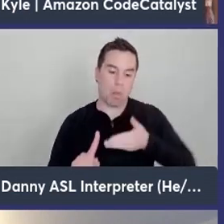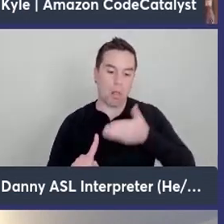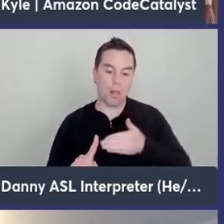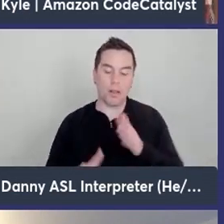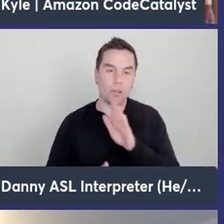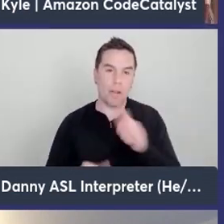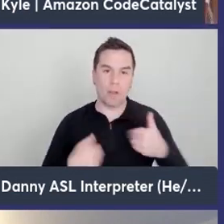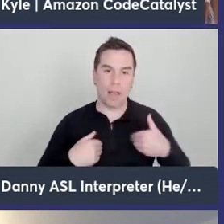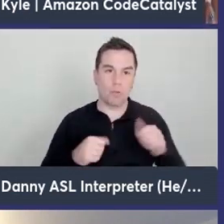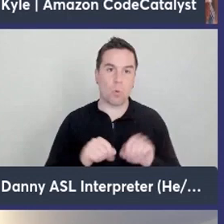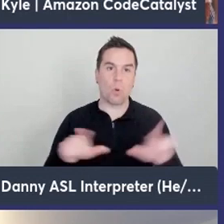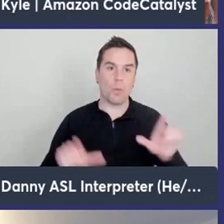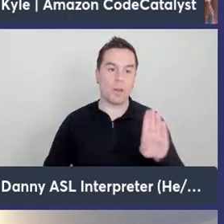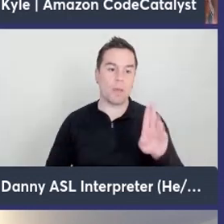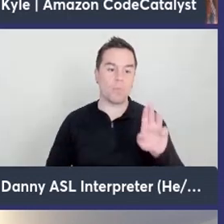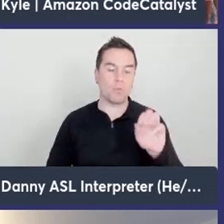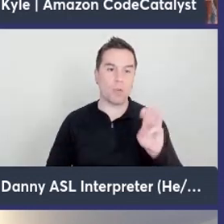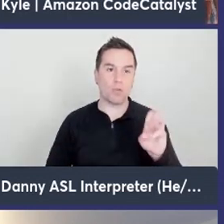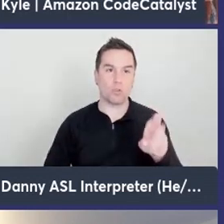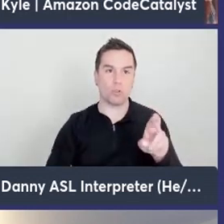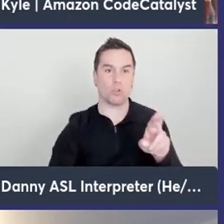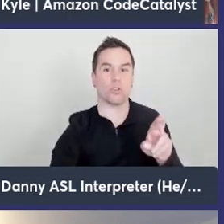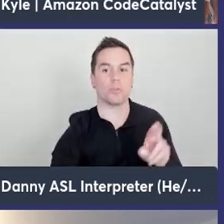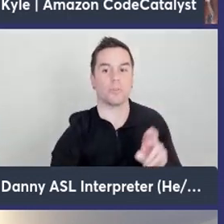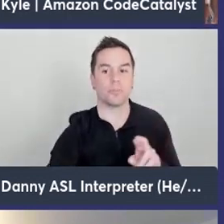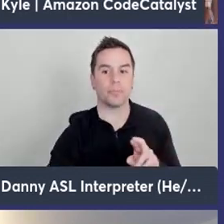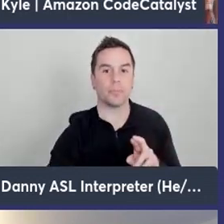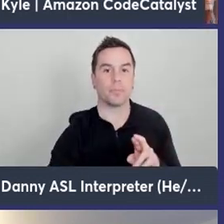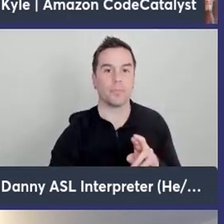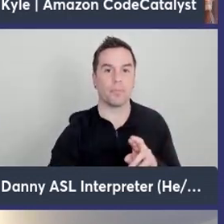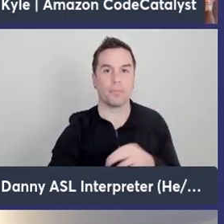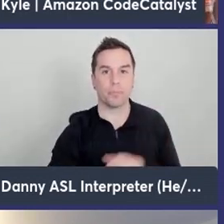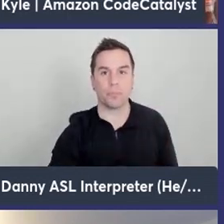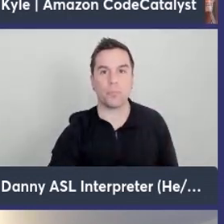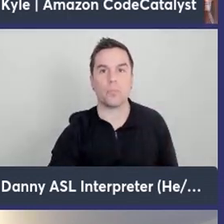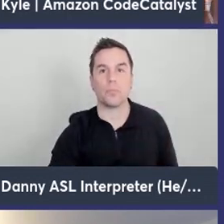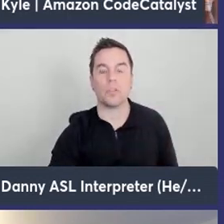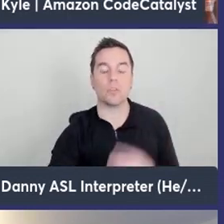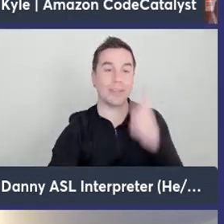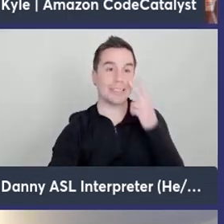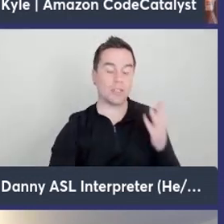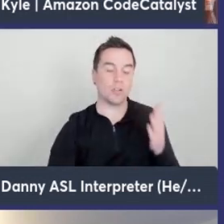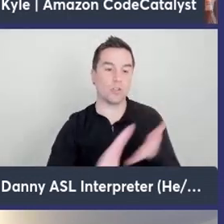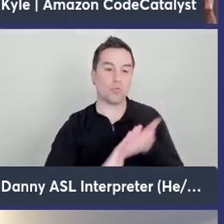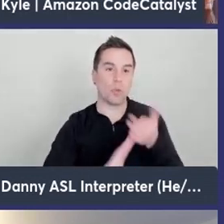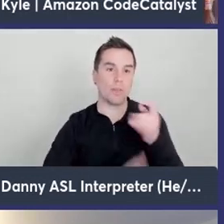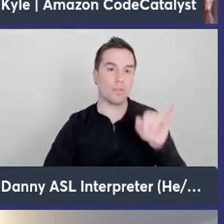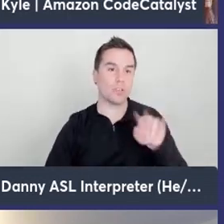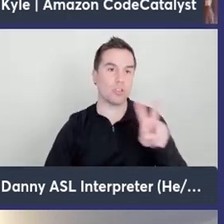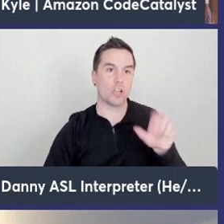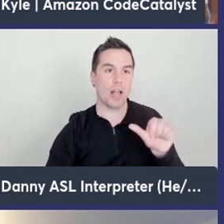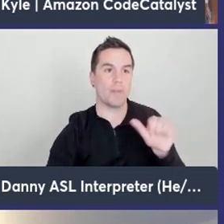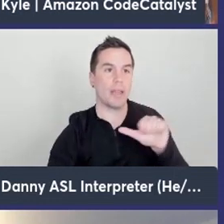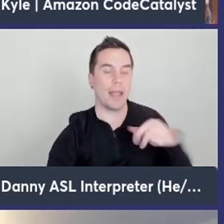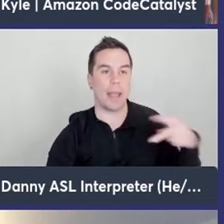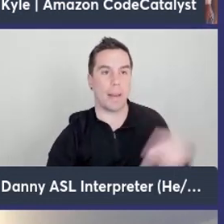workflow. So you can come in here. I can see I had one running for this Java app, and you can click that, and it's